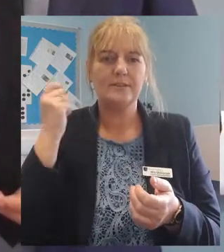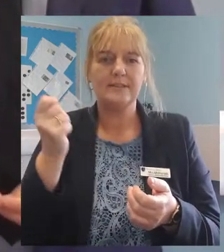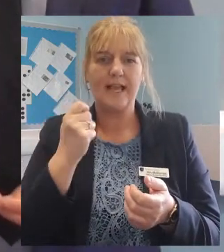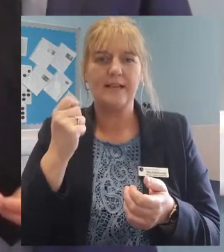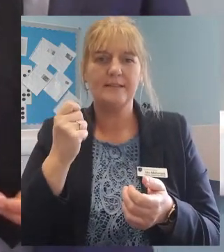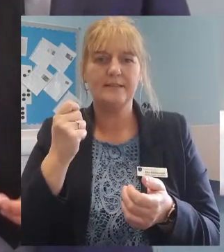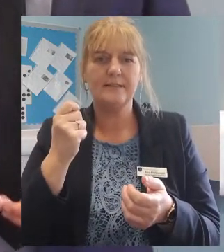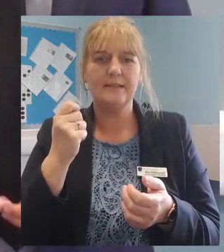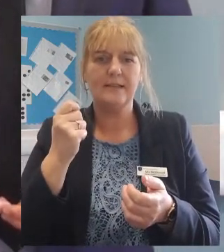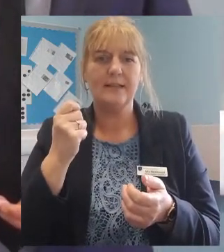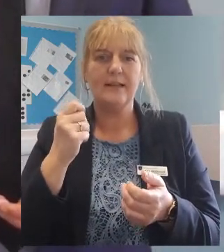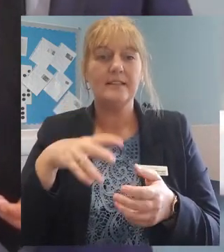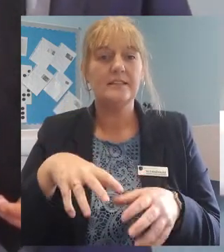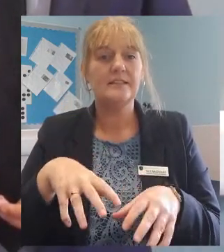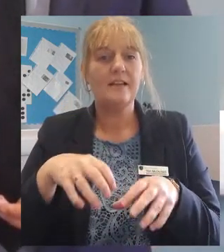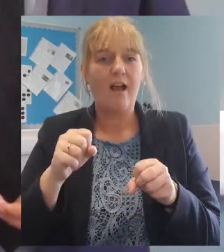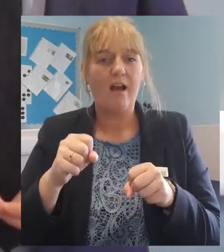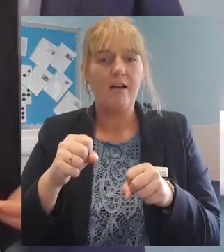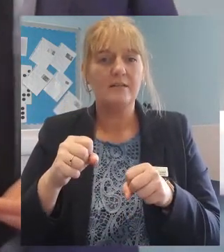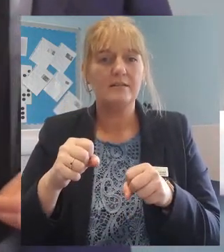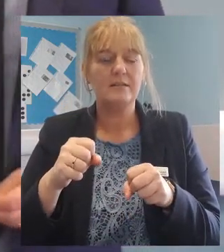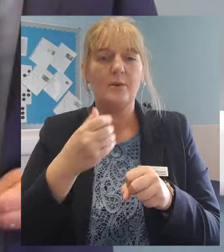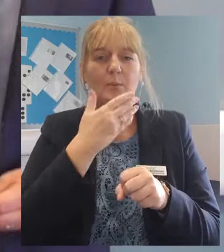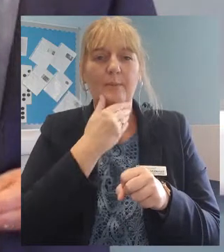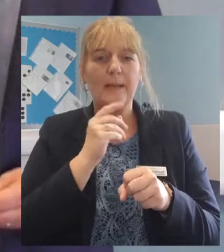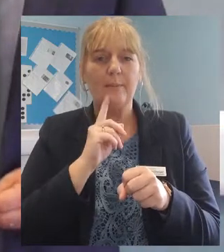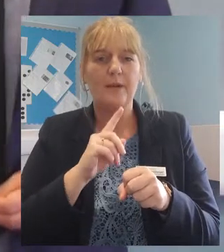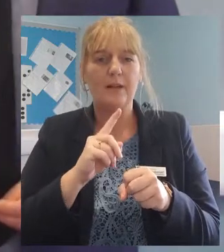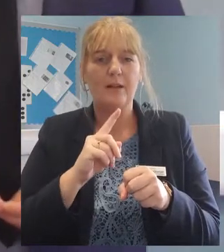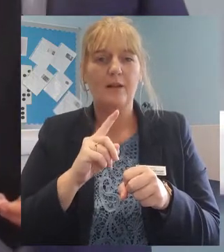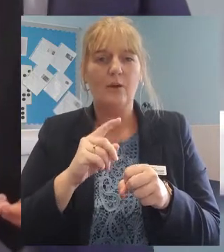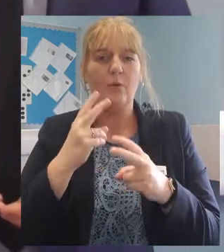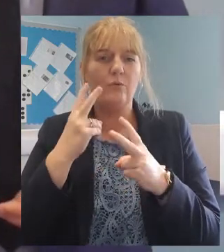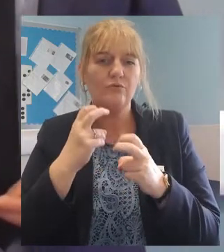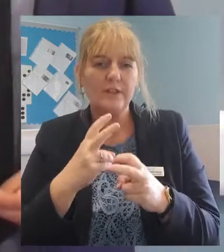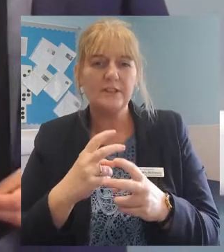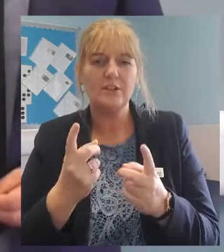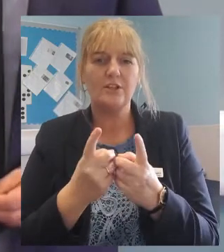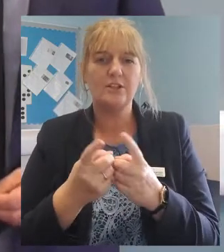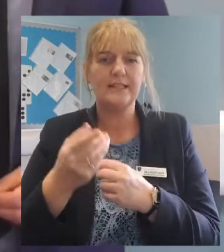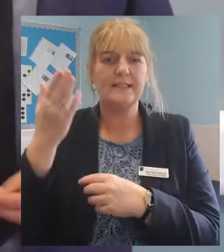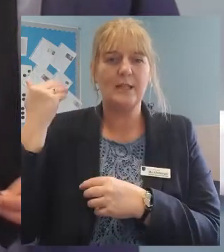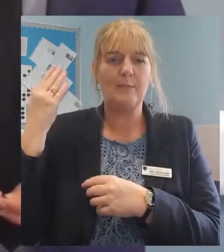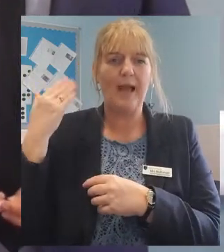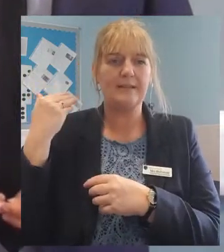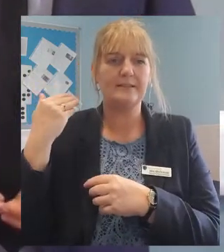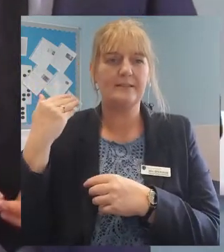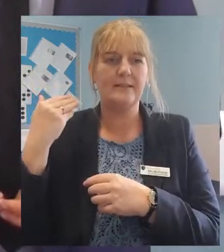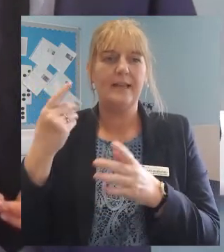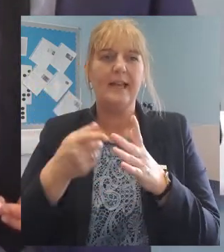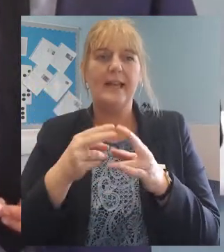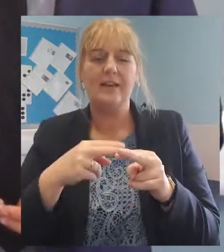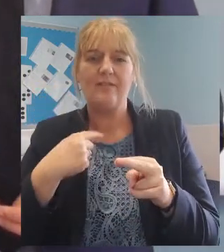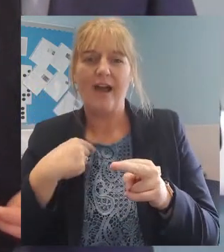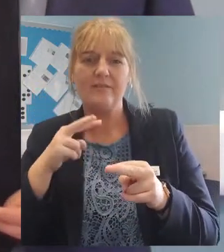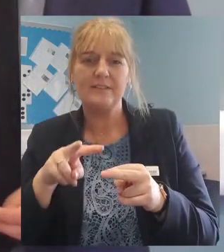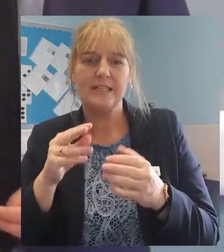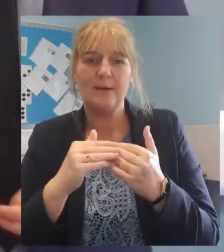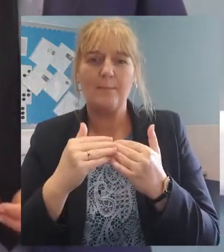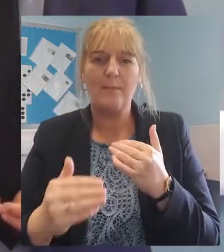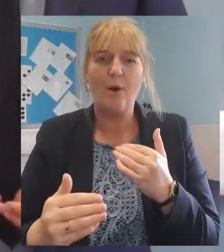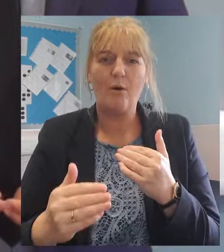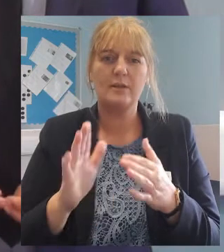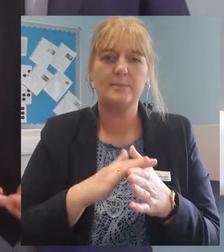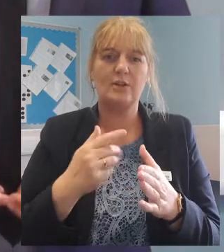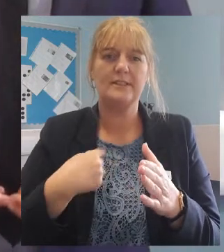success had been built on the work of others. His exact words were, "If I have seen further, it is by standing